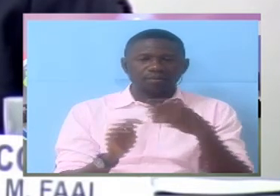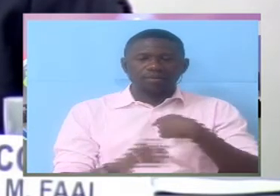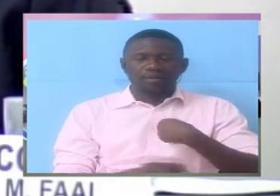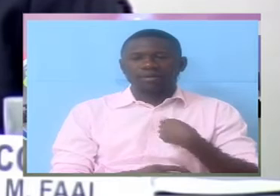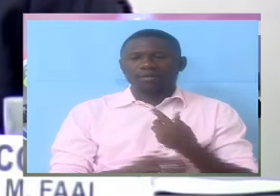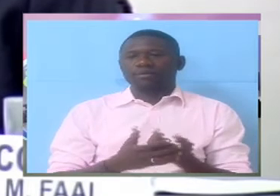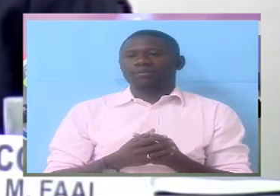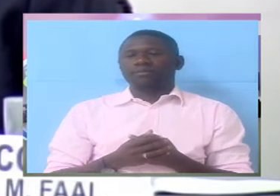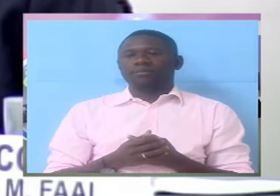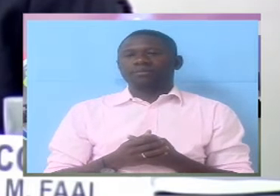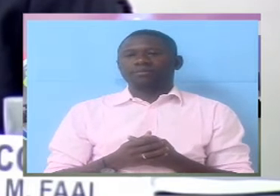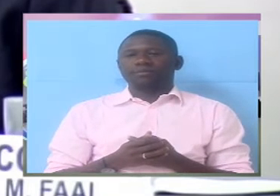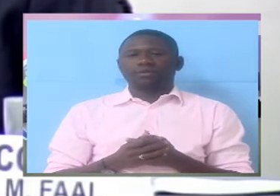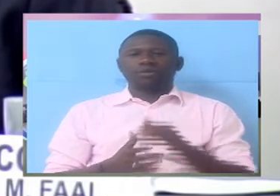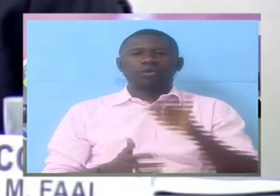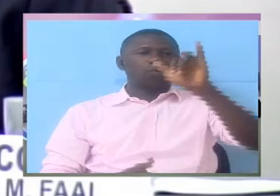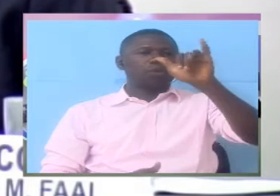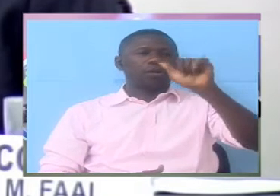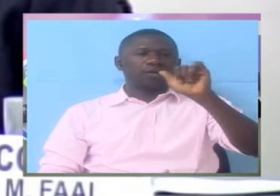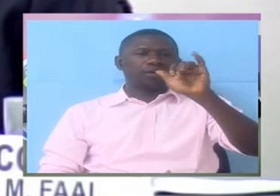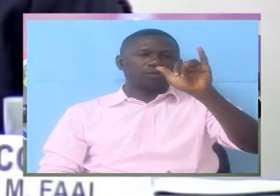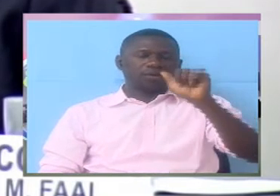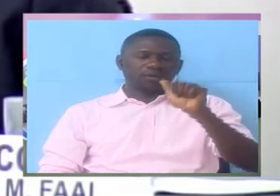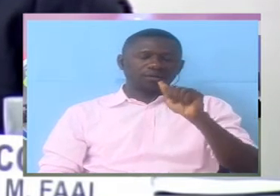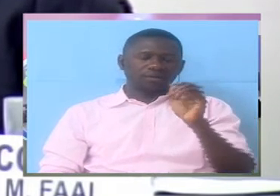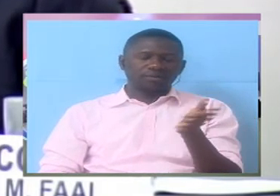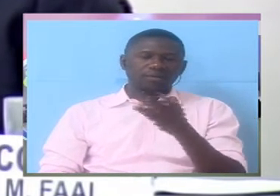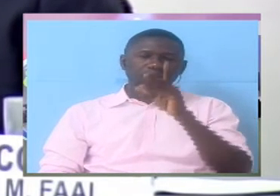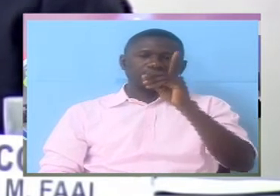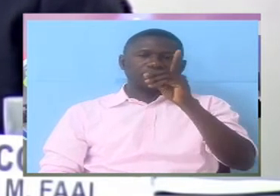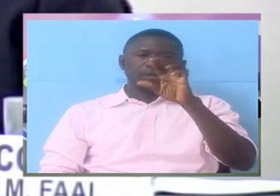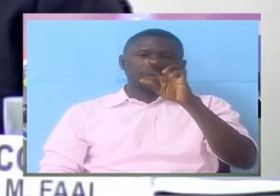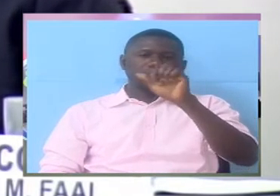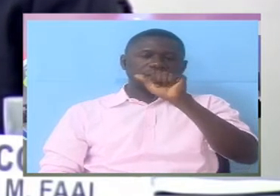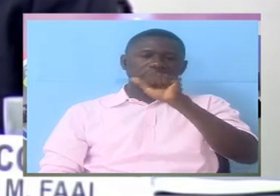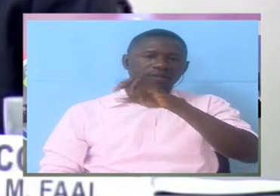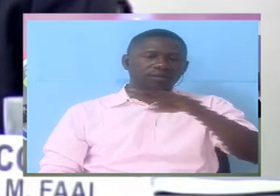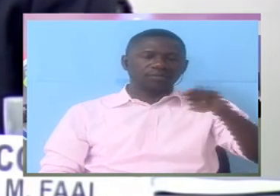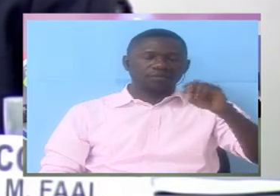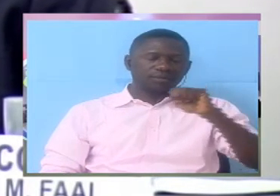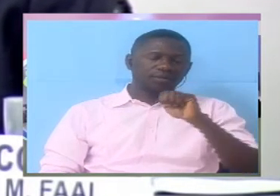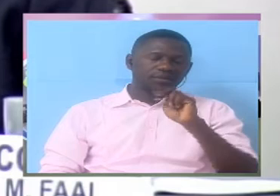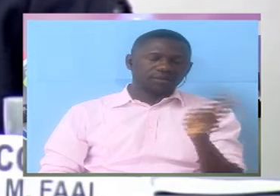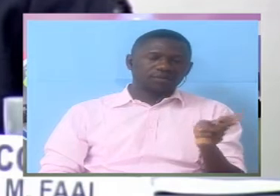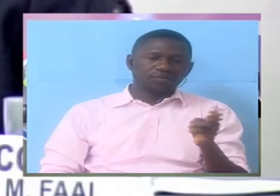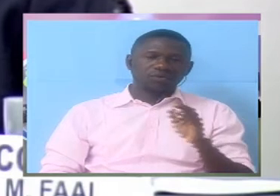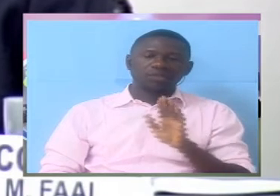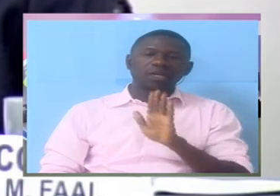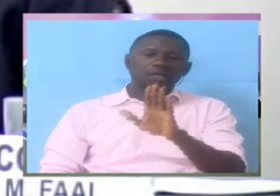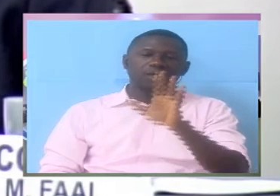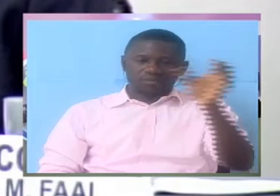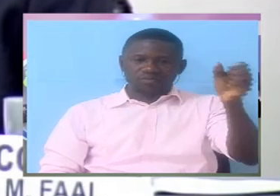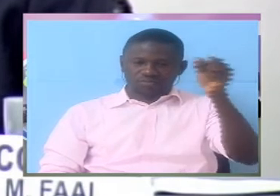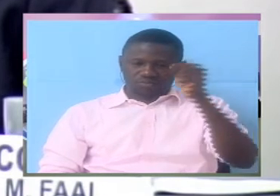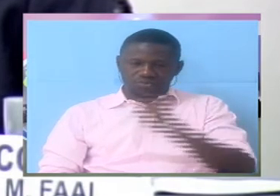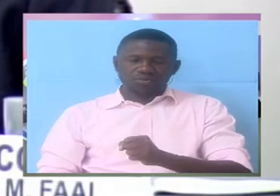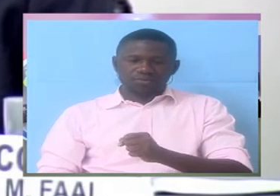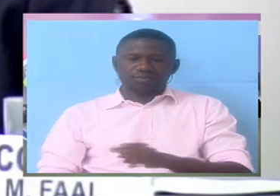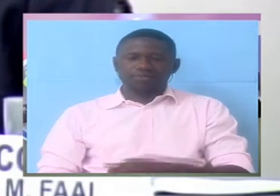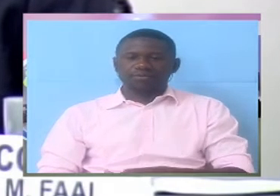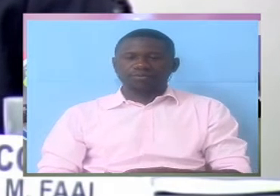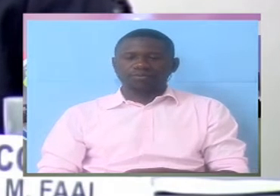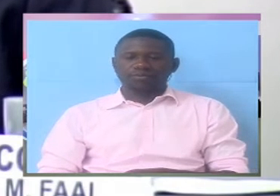kabula. Yaya Drammeh was later brought in. Yaya jamme inata na nadi. Yaya Drammeh inata na nadi doma nyaro